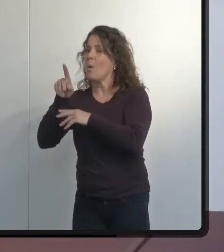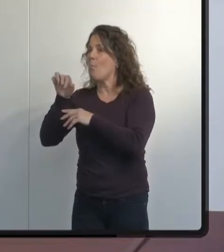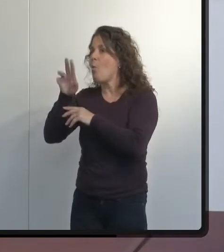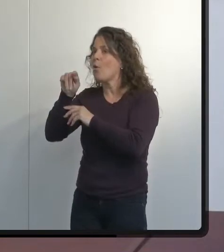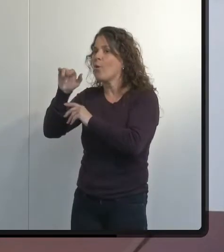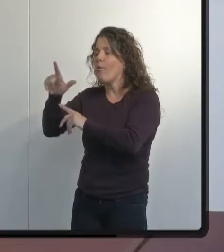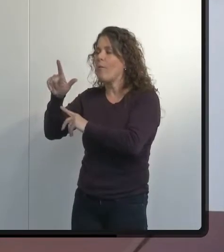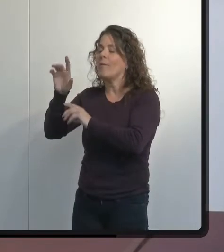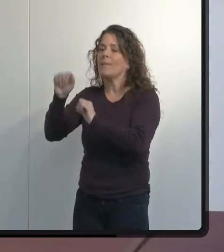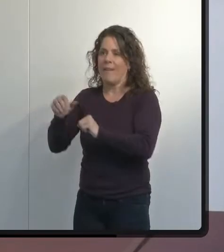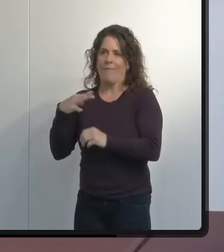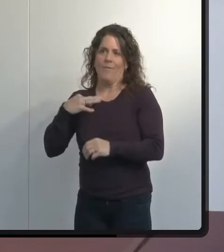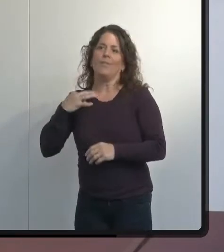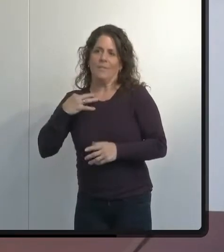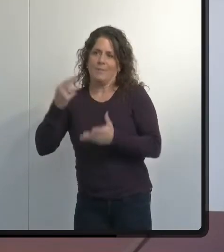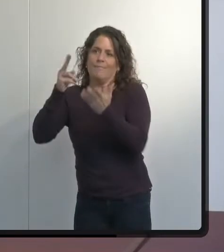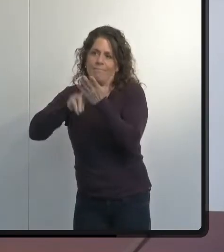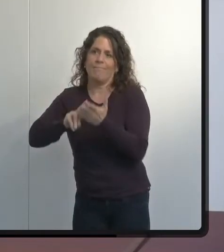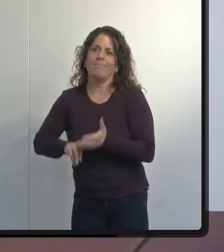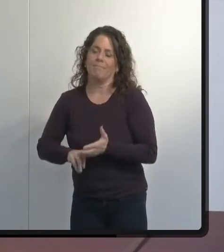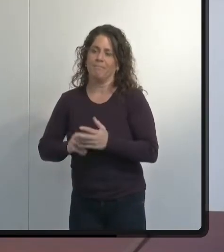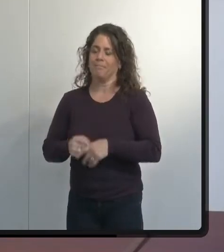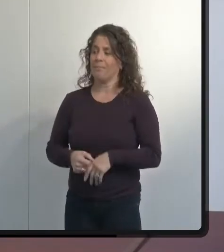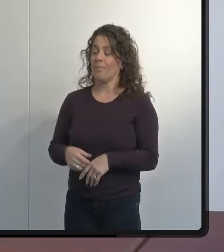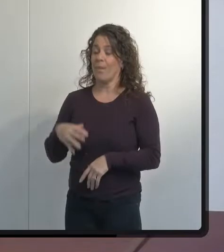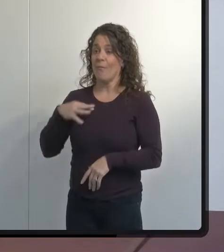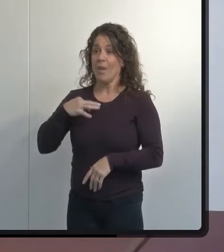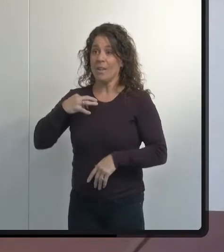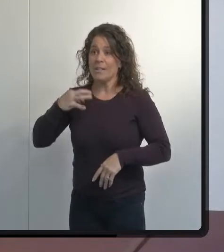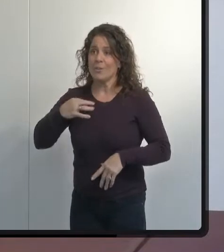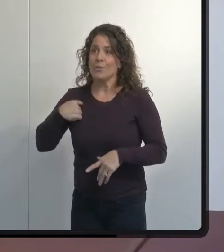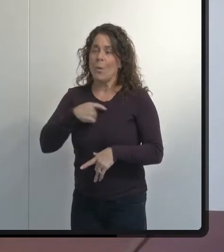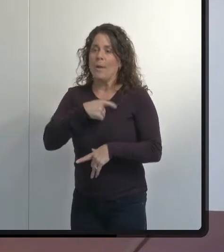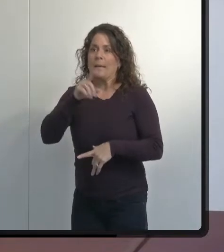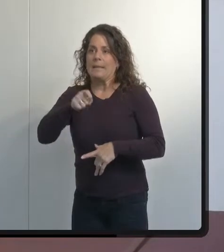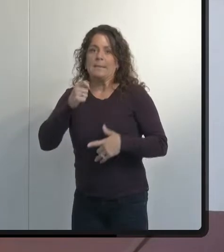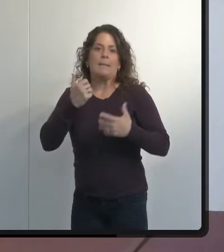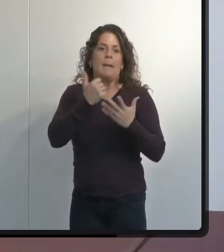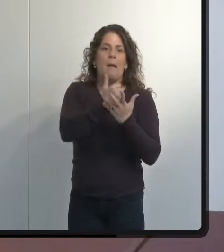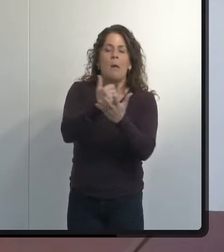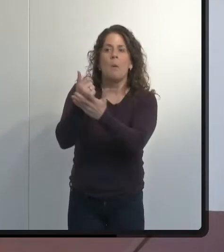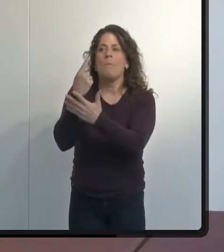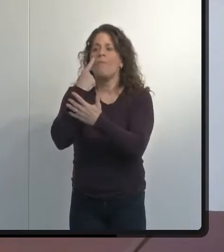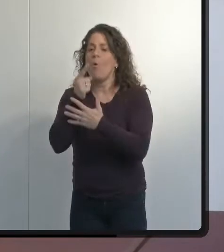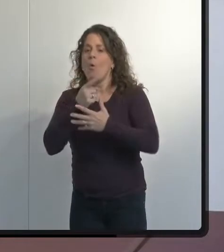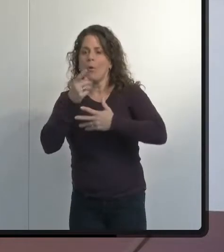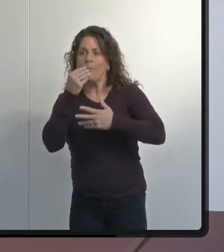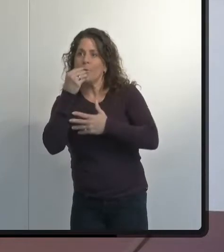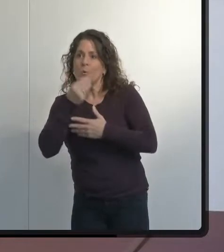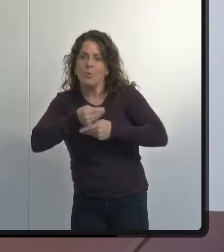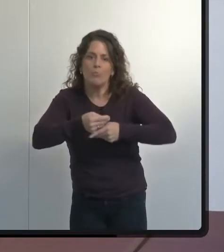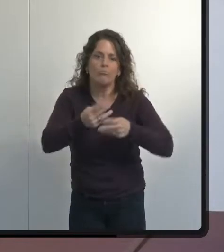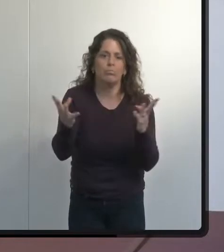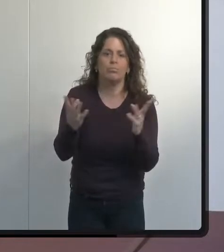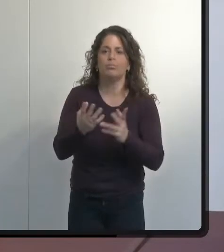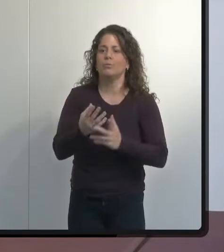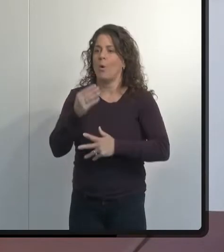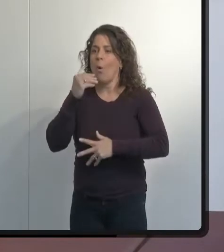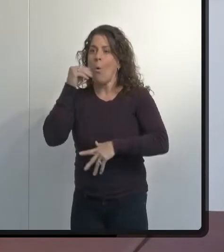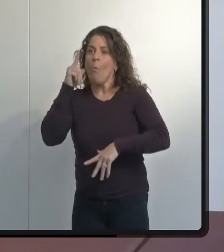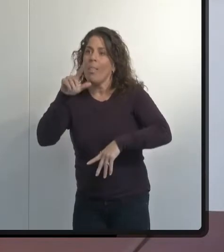important work helping others. Volunteers are being recruited to help out at food distribution sites, homeless